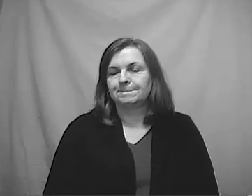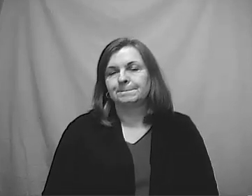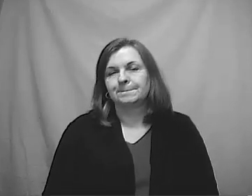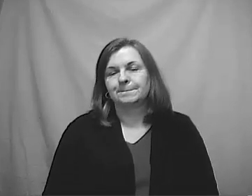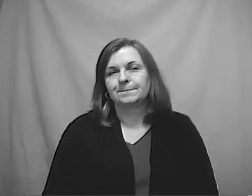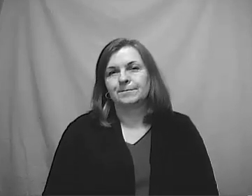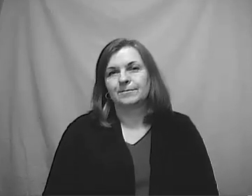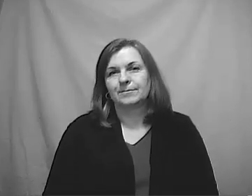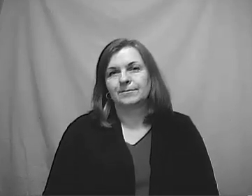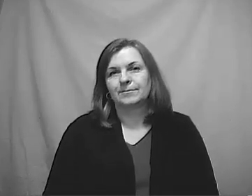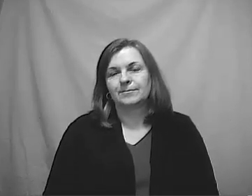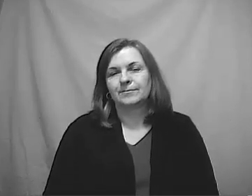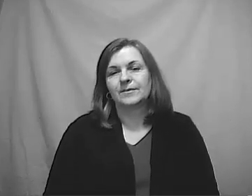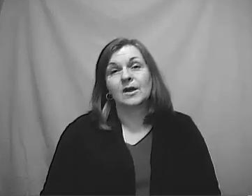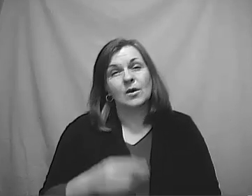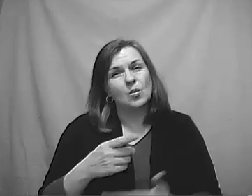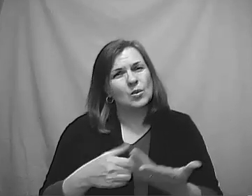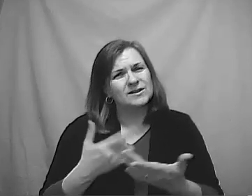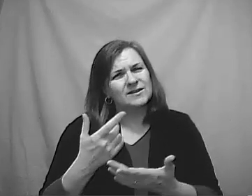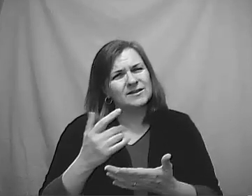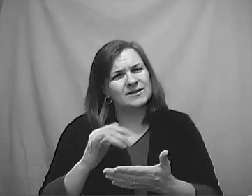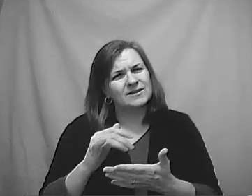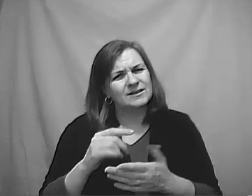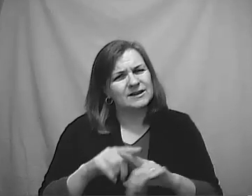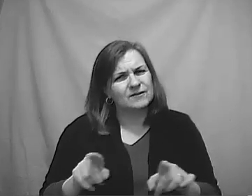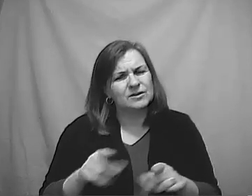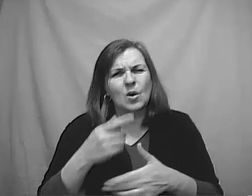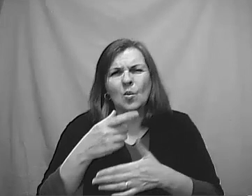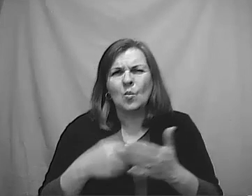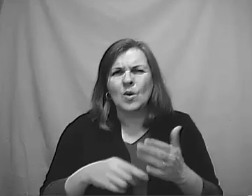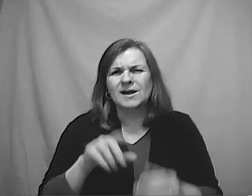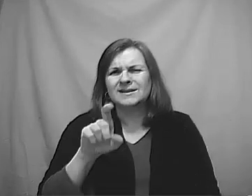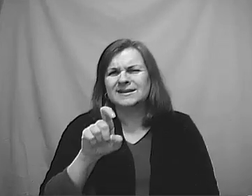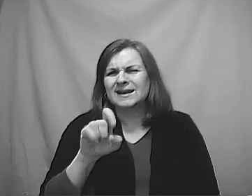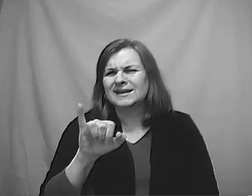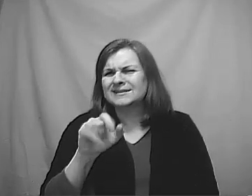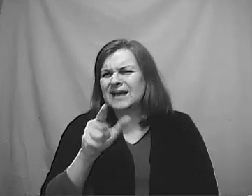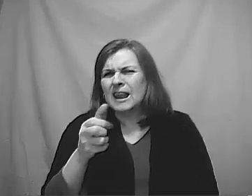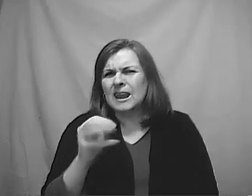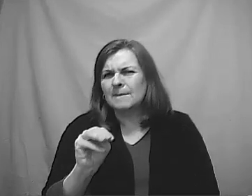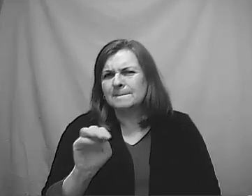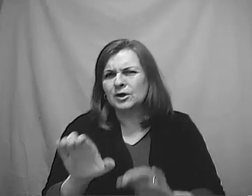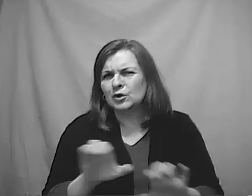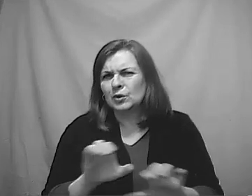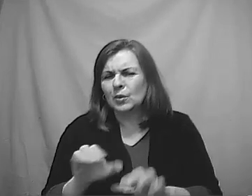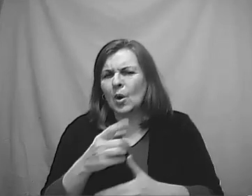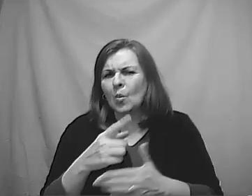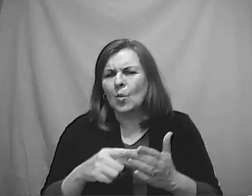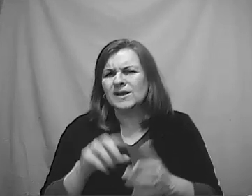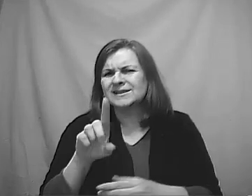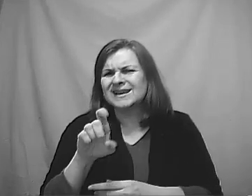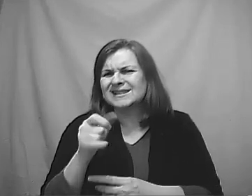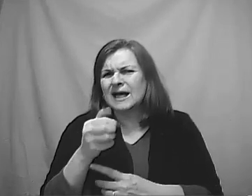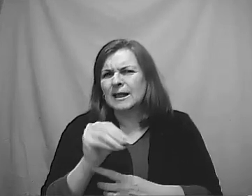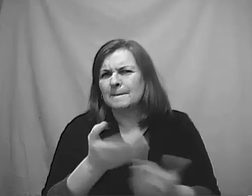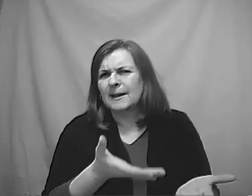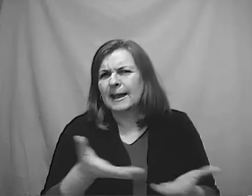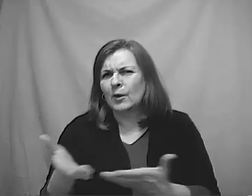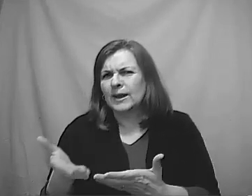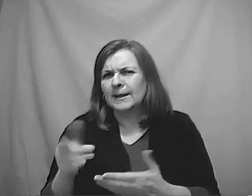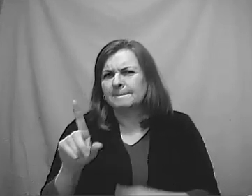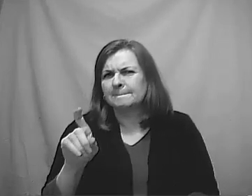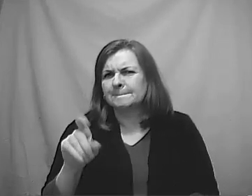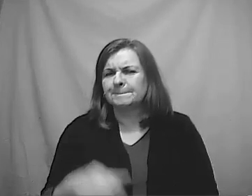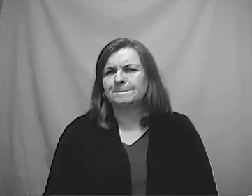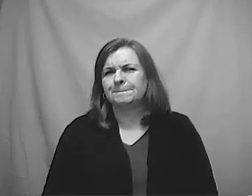xylem. Okay. Now, what's the difference here? You've got to remember, what does xylem do? What does xylem